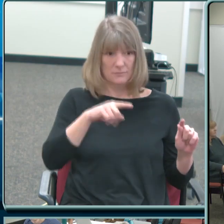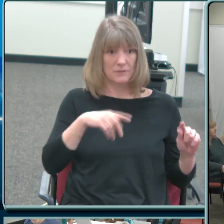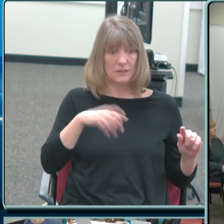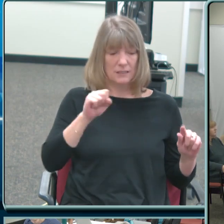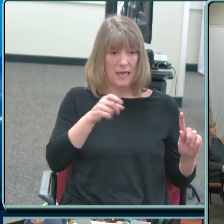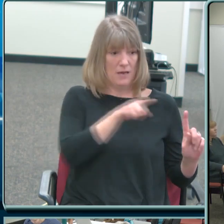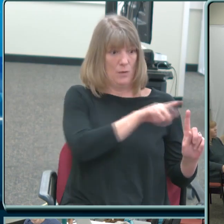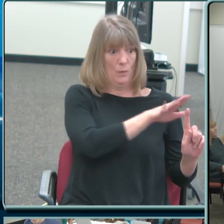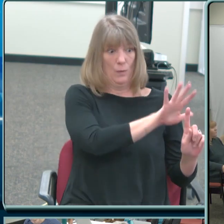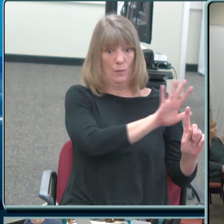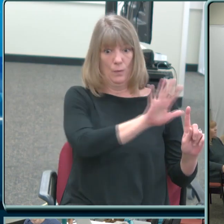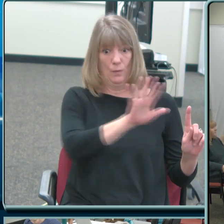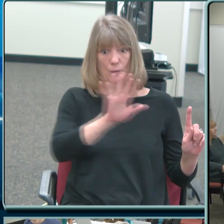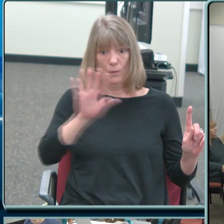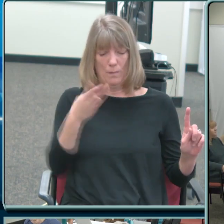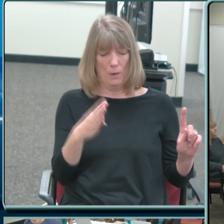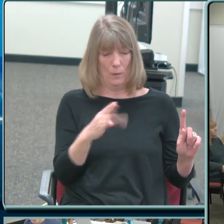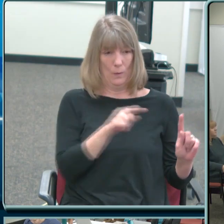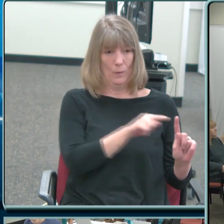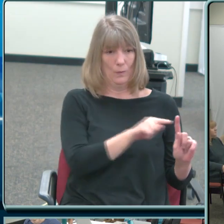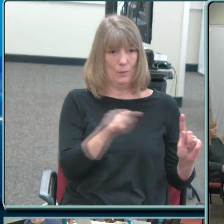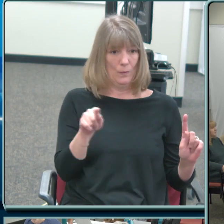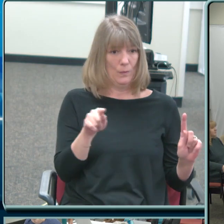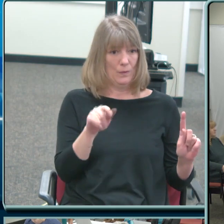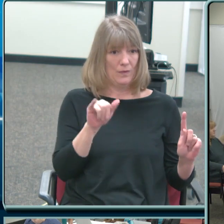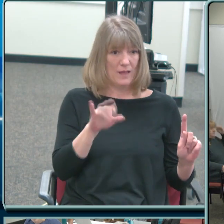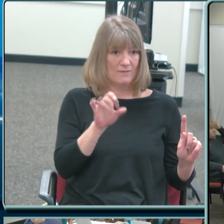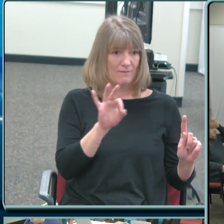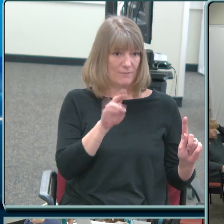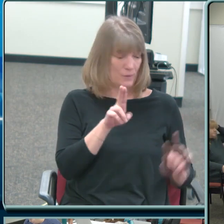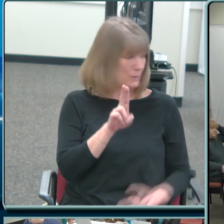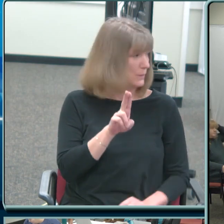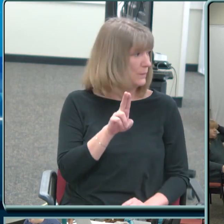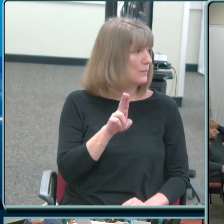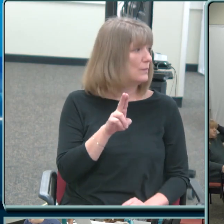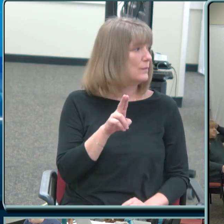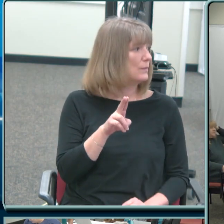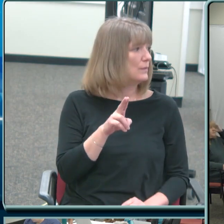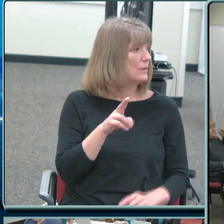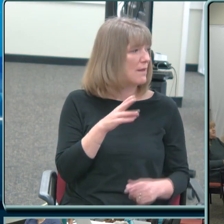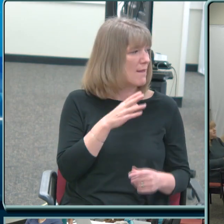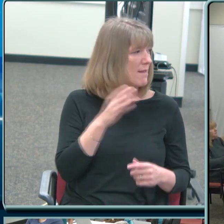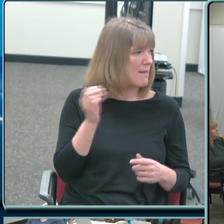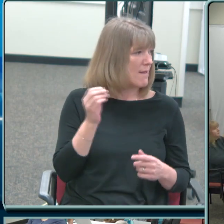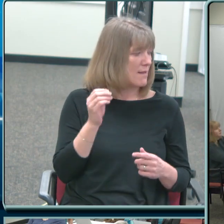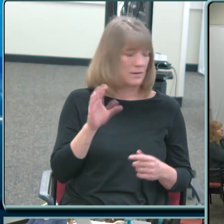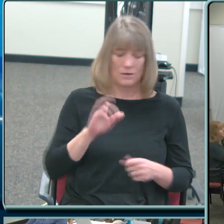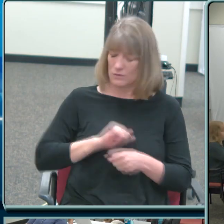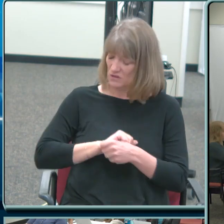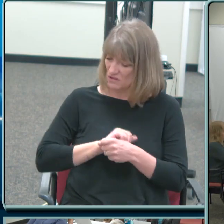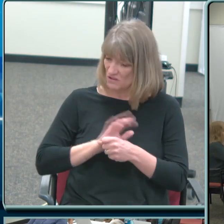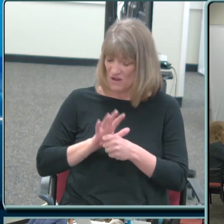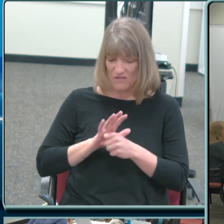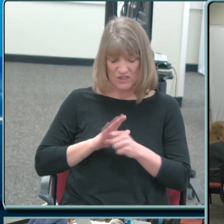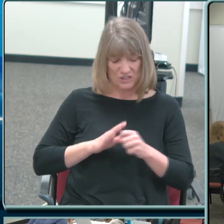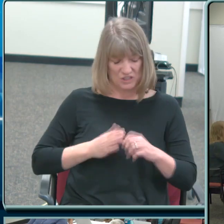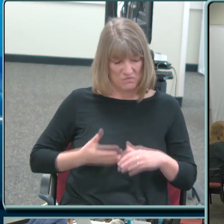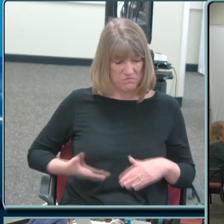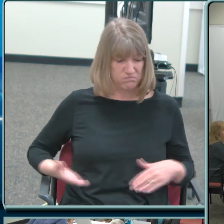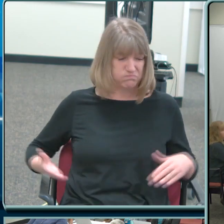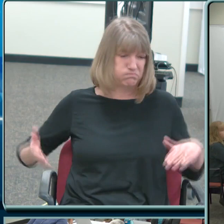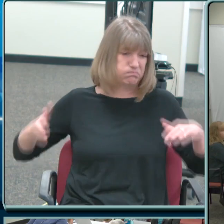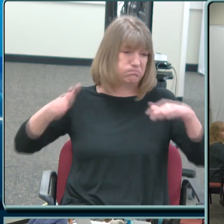down the slide, the bluish colors are the flu seasons. And again, just COVID just took over, right?